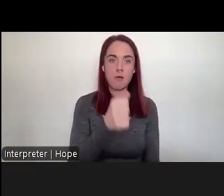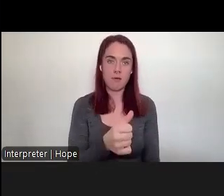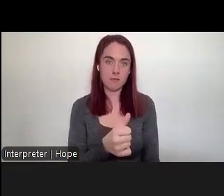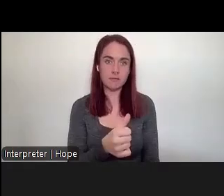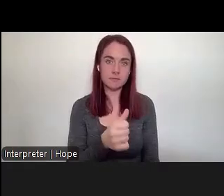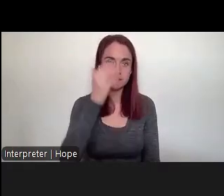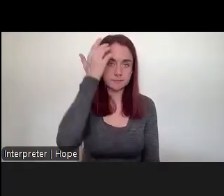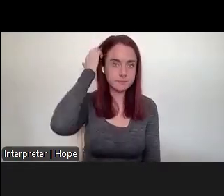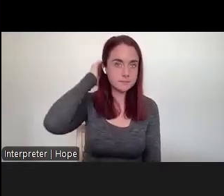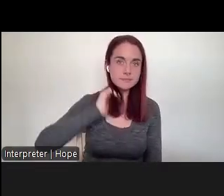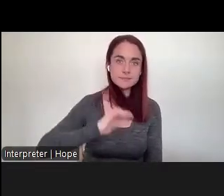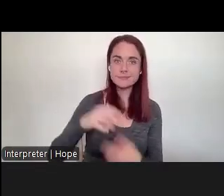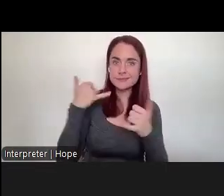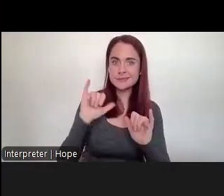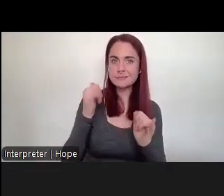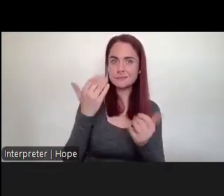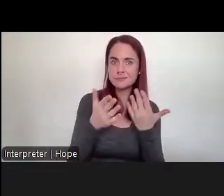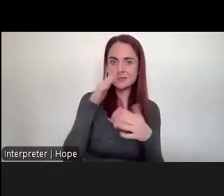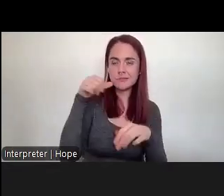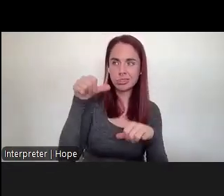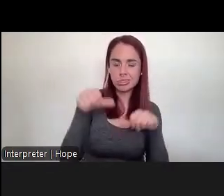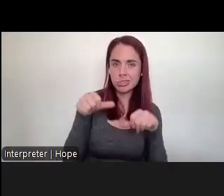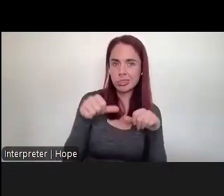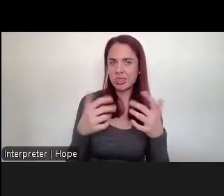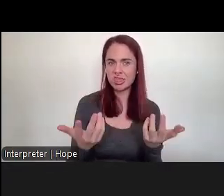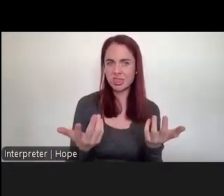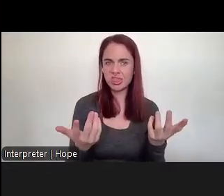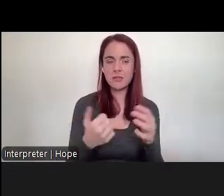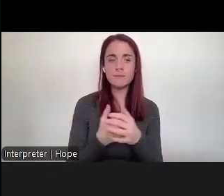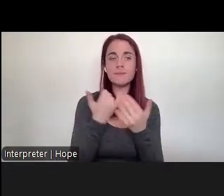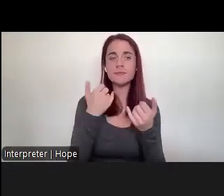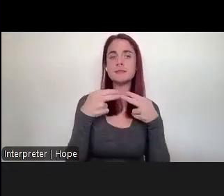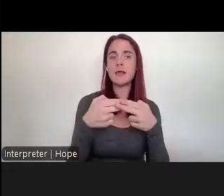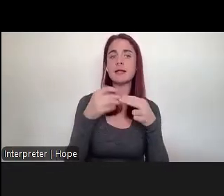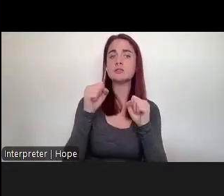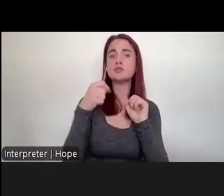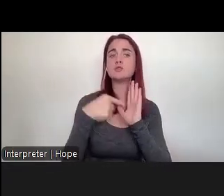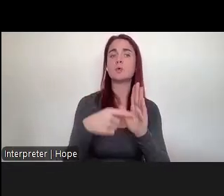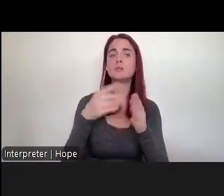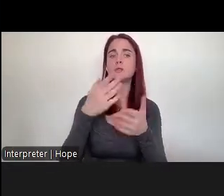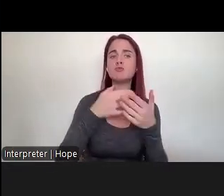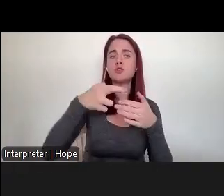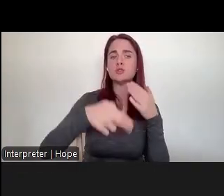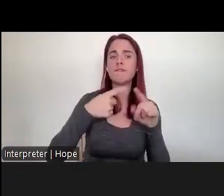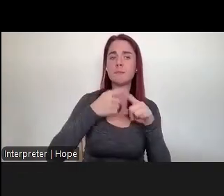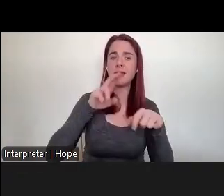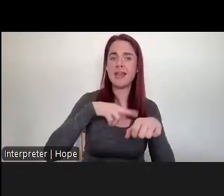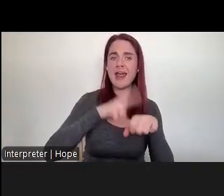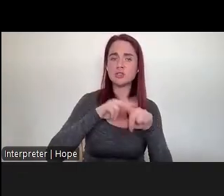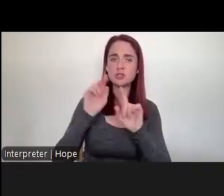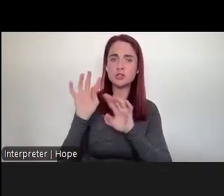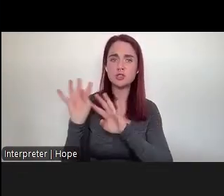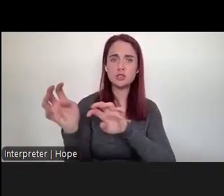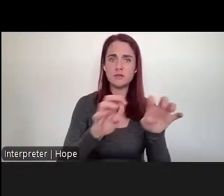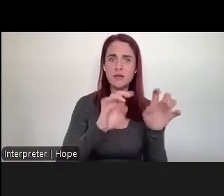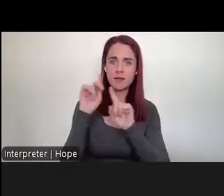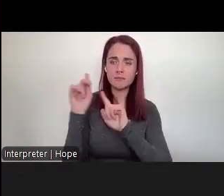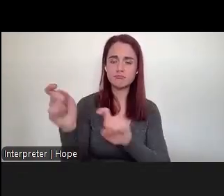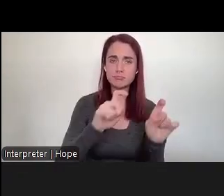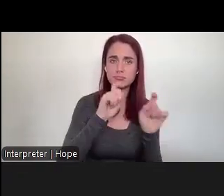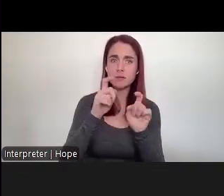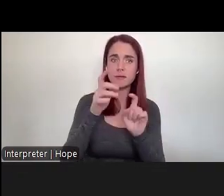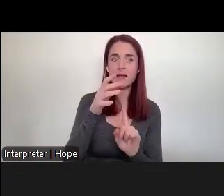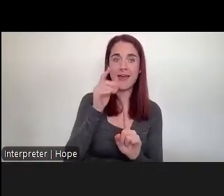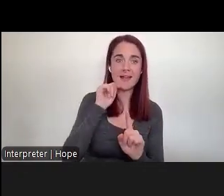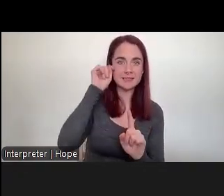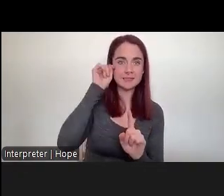services. And the slide shows results from a national survey of parents of adolescents